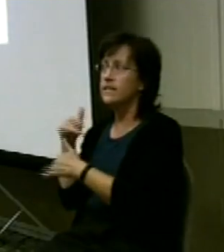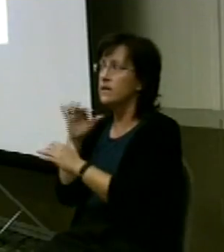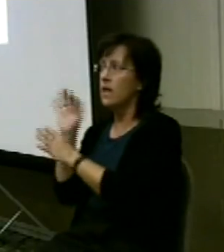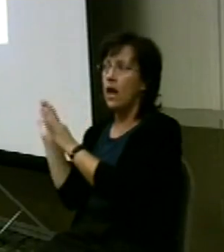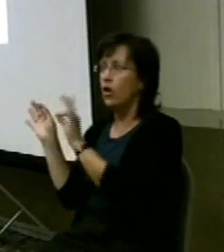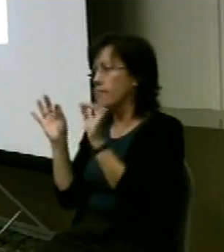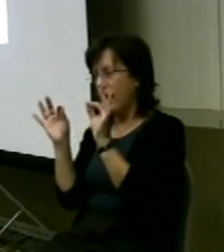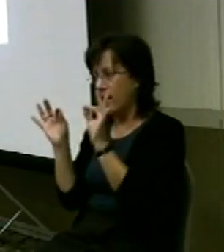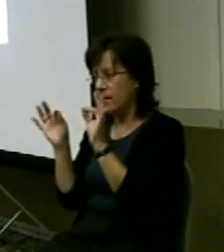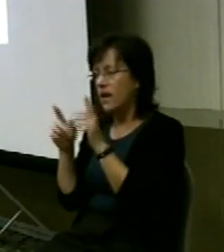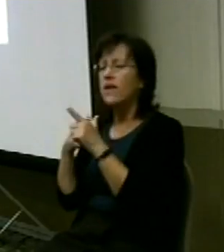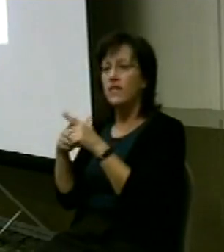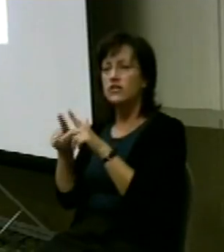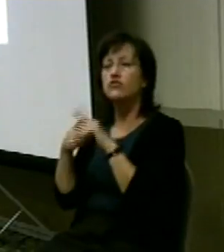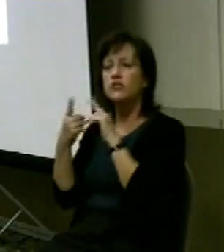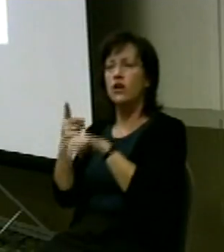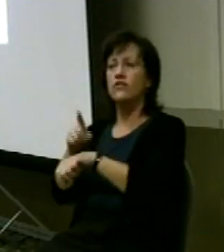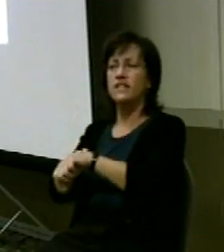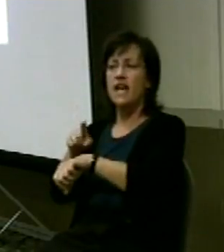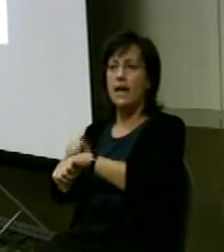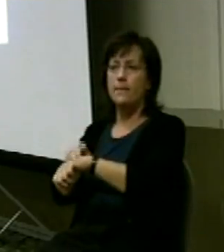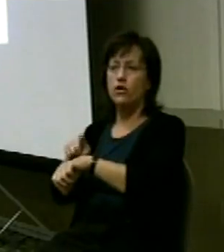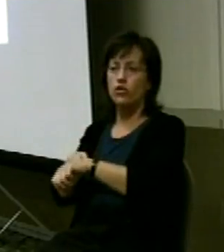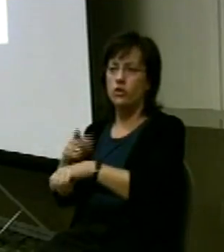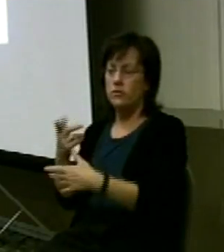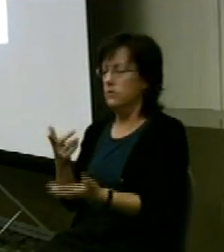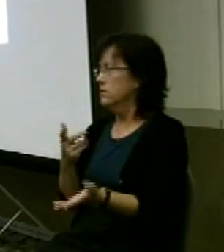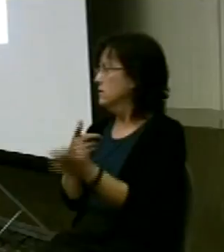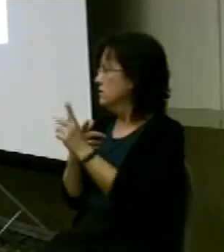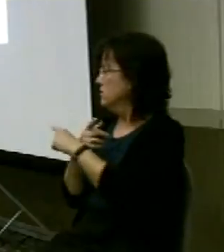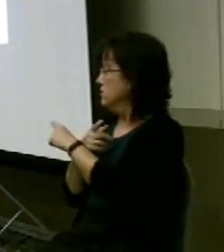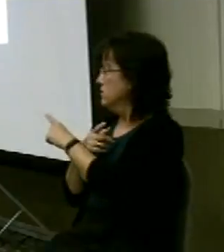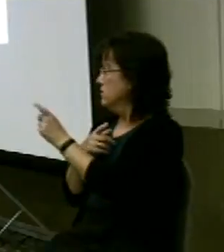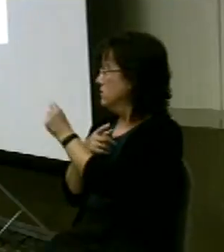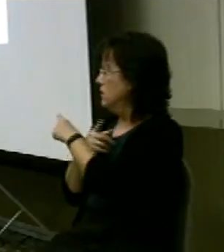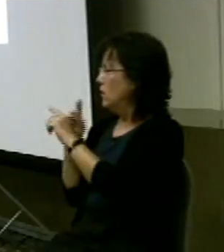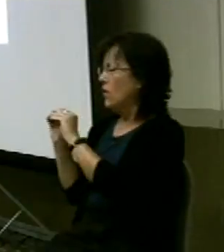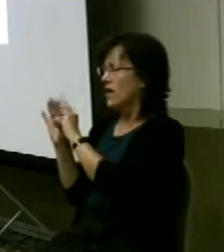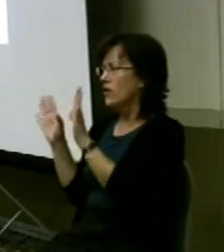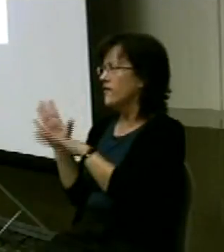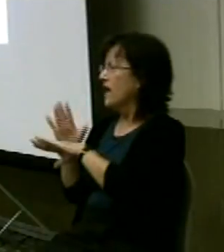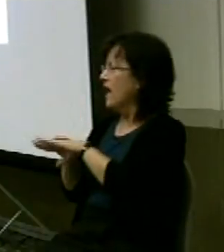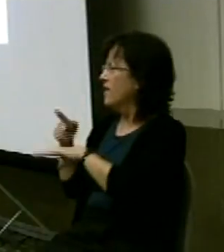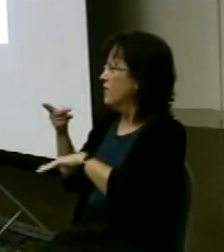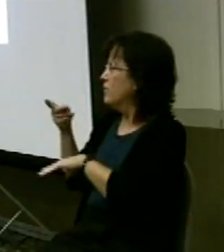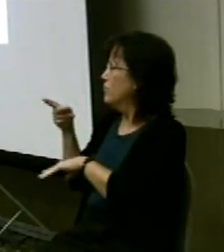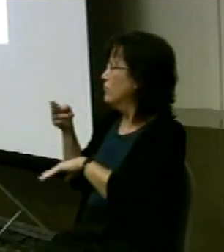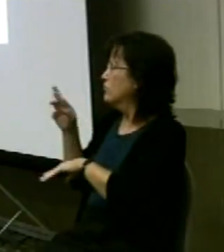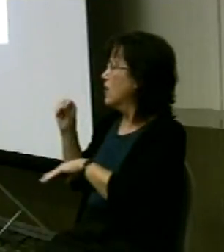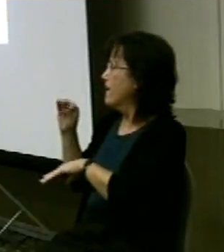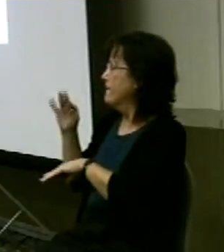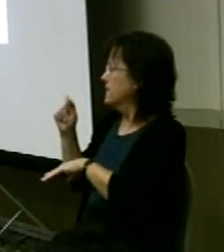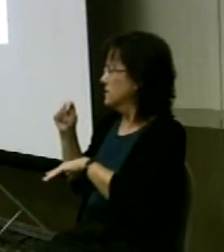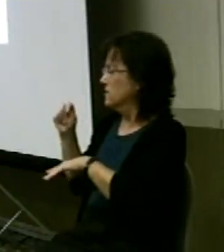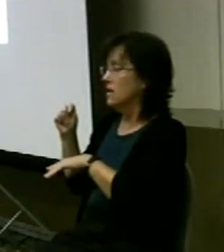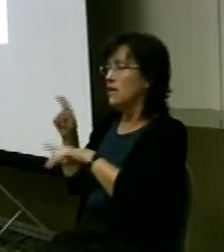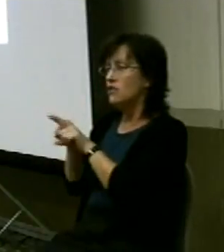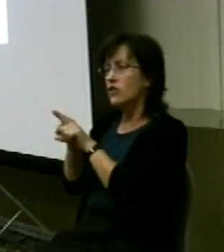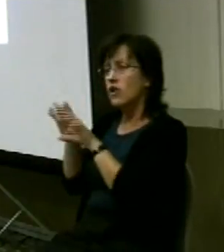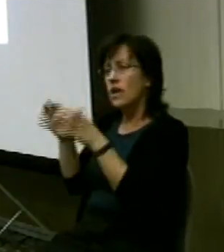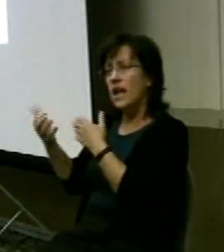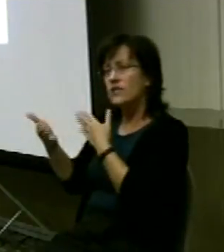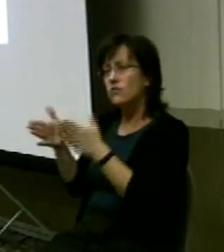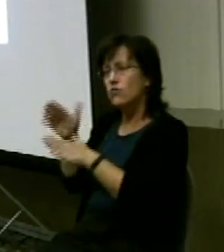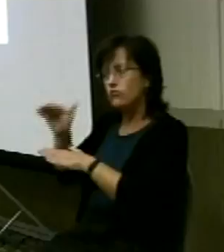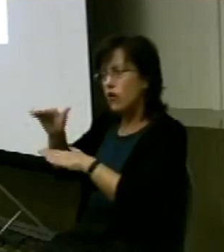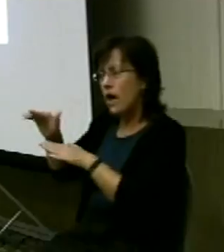your timer. Question over here? Yes. I just wanted clarification on the prompts. So this was also just classroom prompts as part of